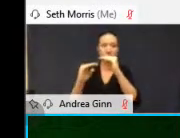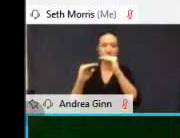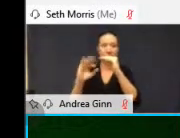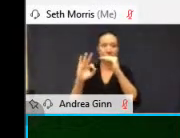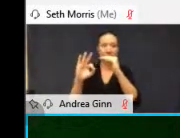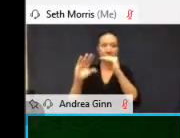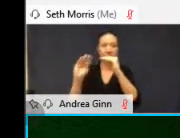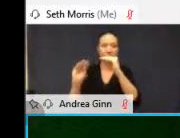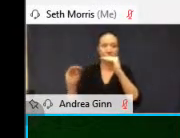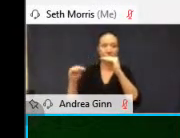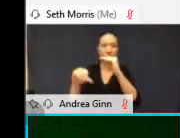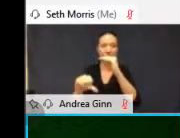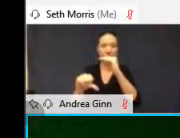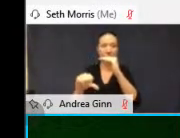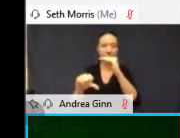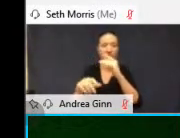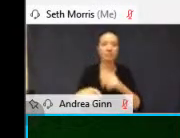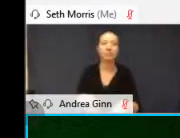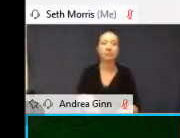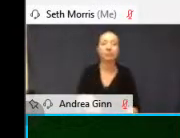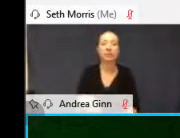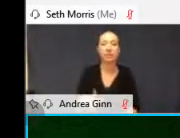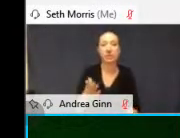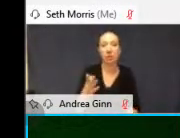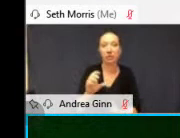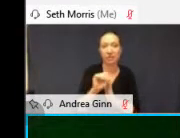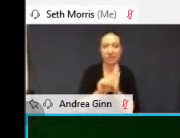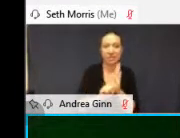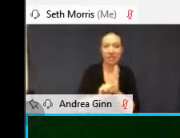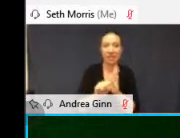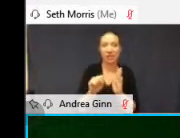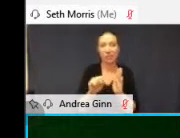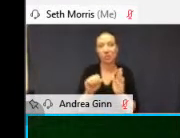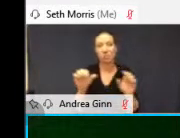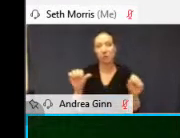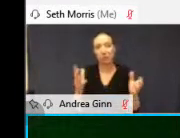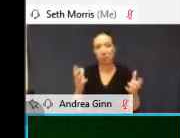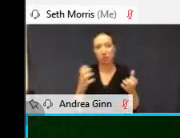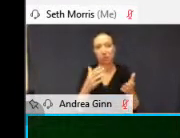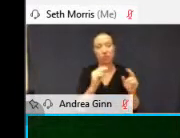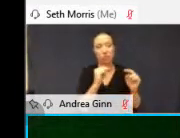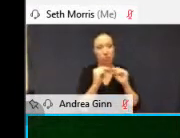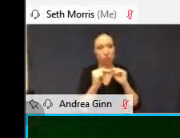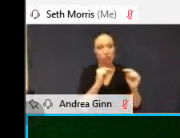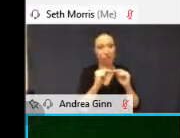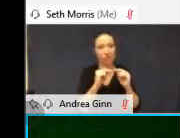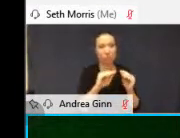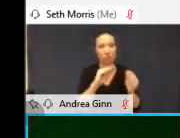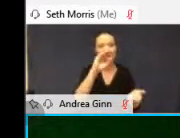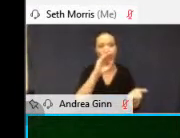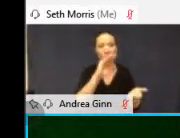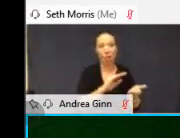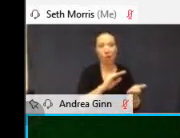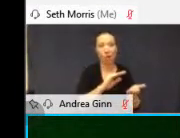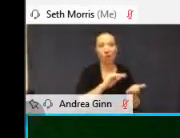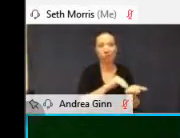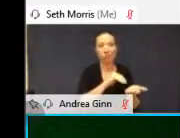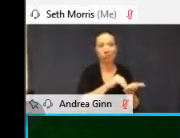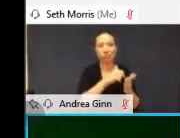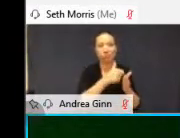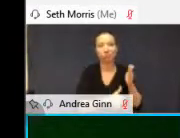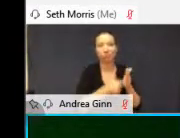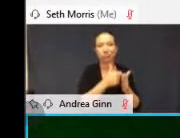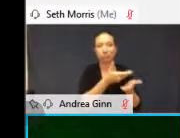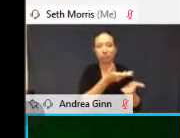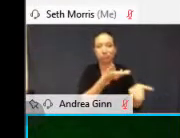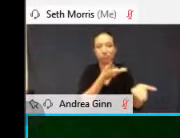want to likely negotiate lower provider payment rates in order to afford this program. There